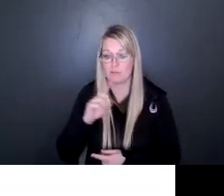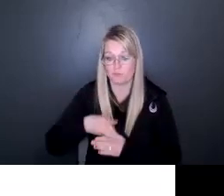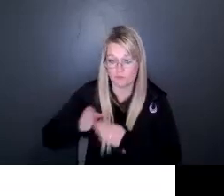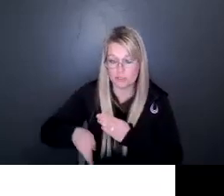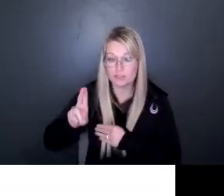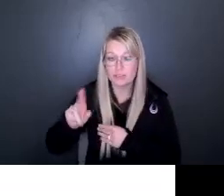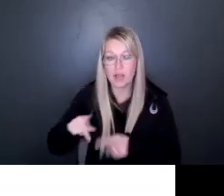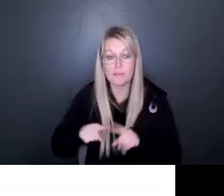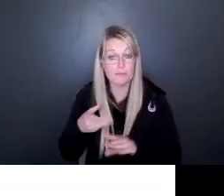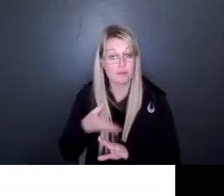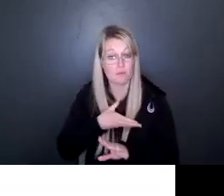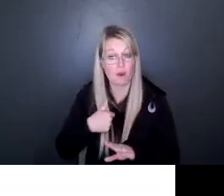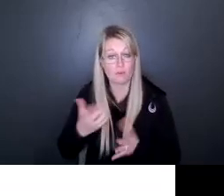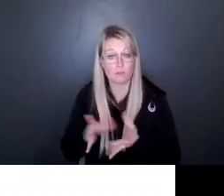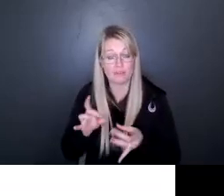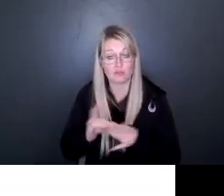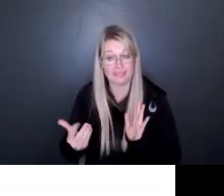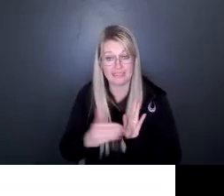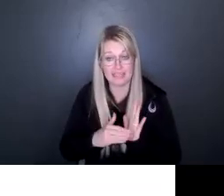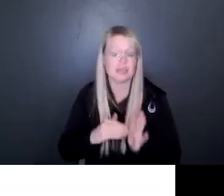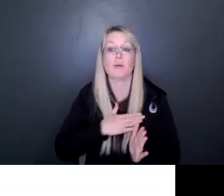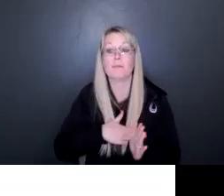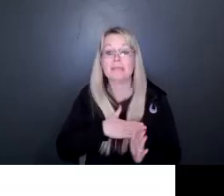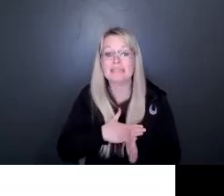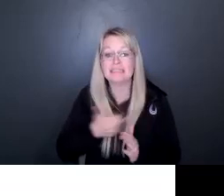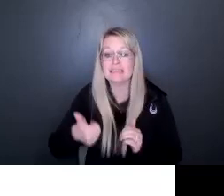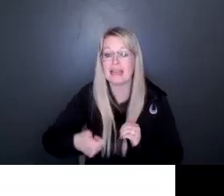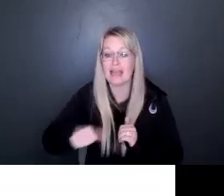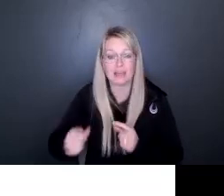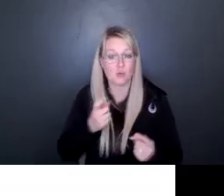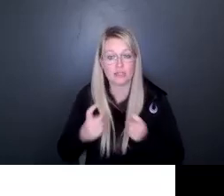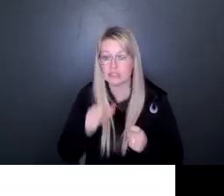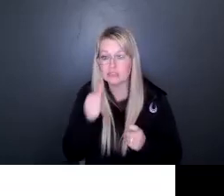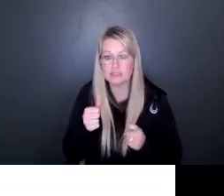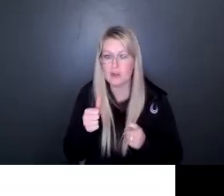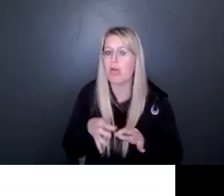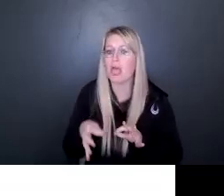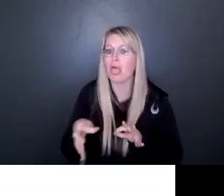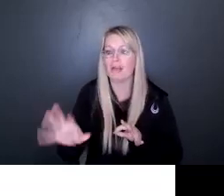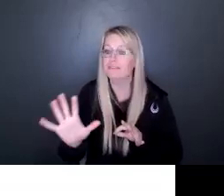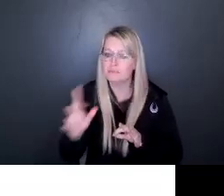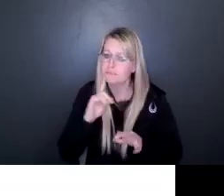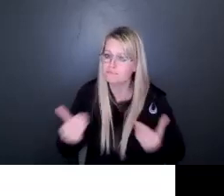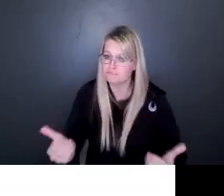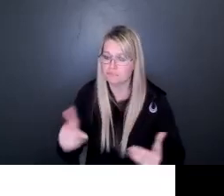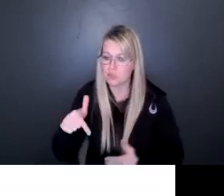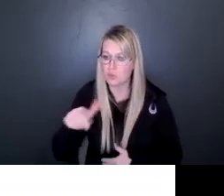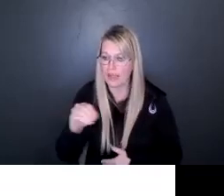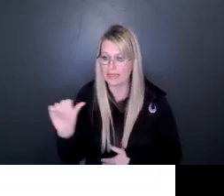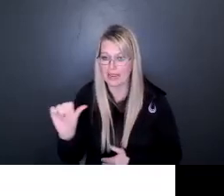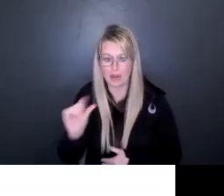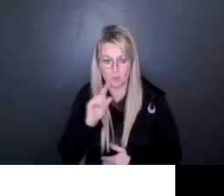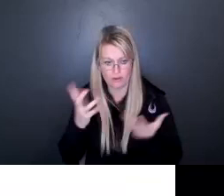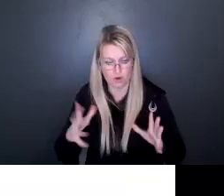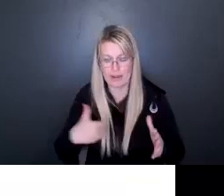But before then, I wanted to mention again, please, if you have any questions, do not hesitate to put them in the chat box or in the Q&A function. We've already had